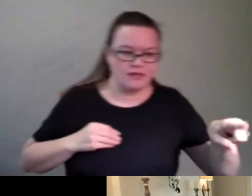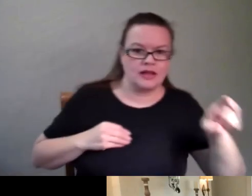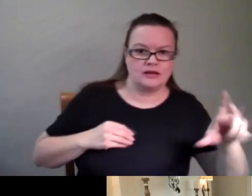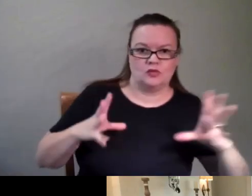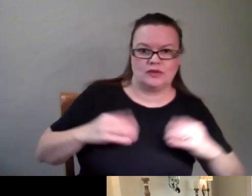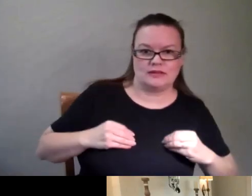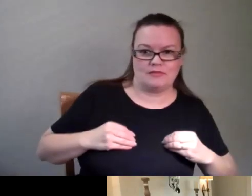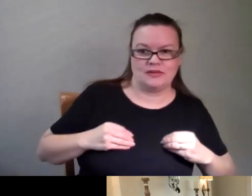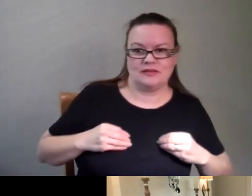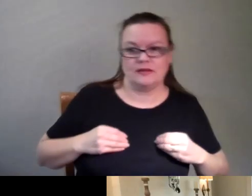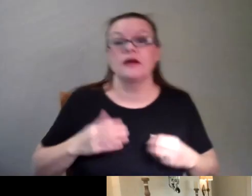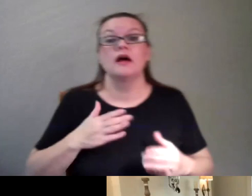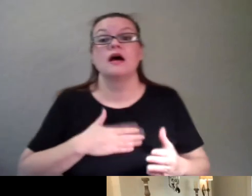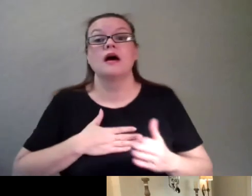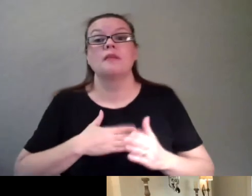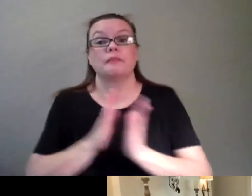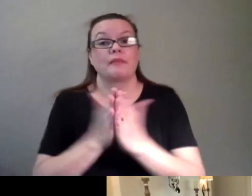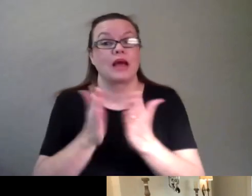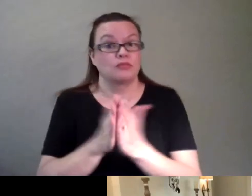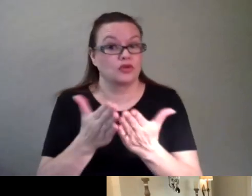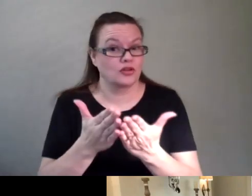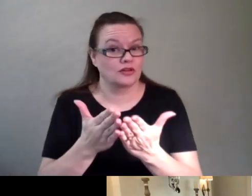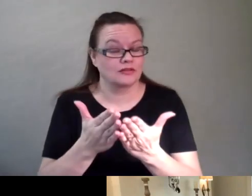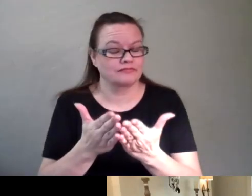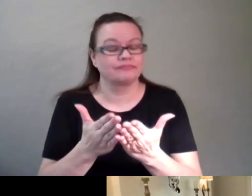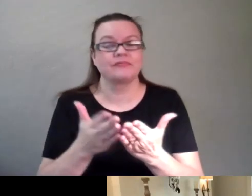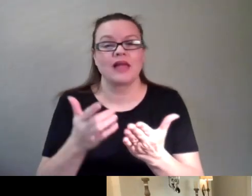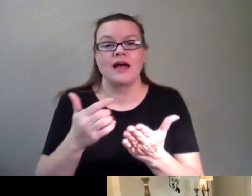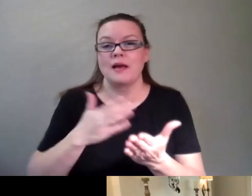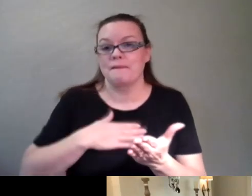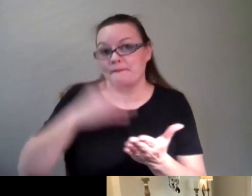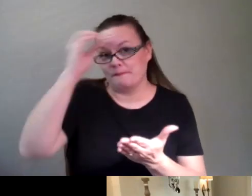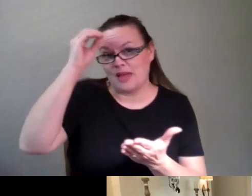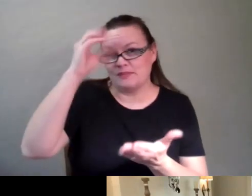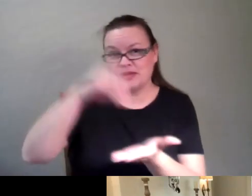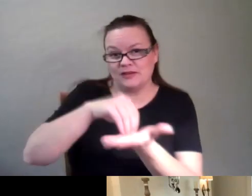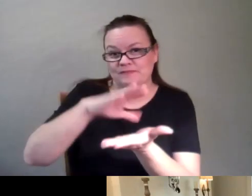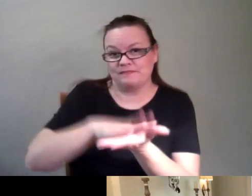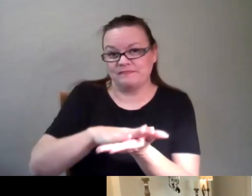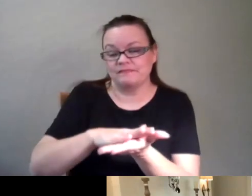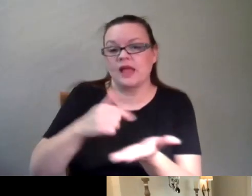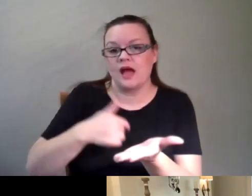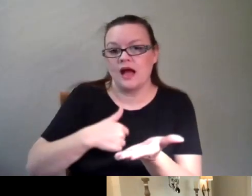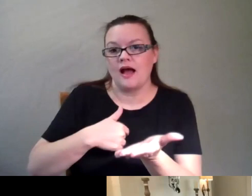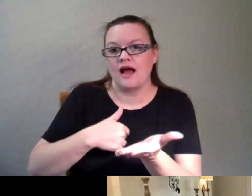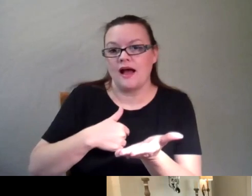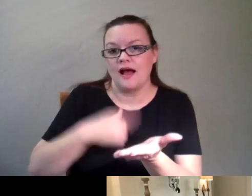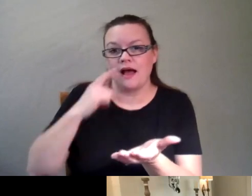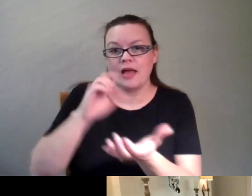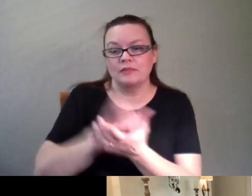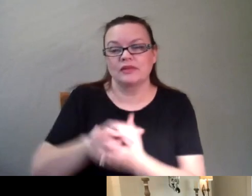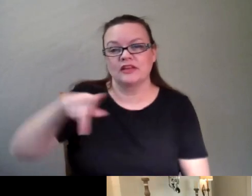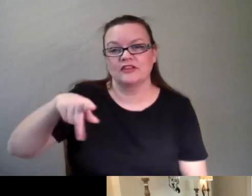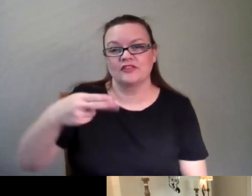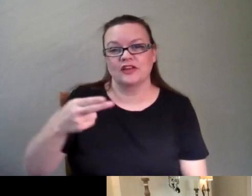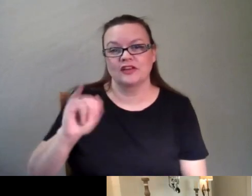position against the filibuster and with some suggestions on the filibuster. And I've always found the filibuster, quite